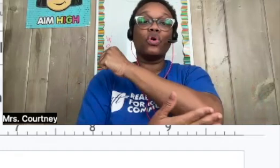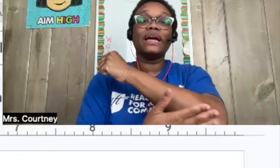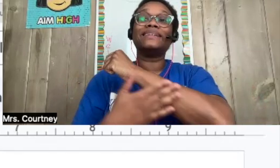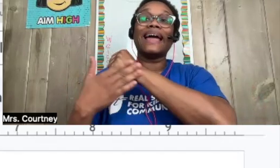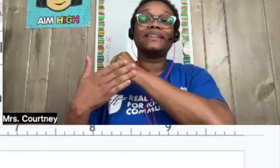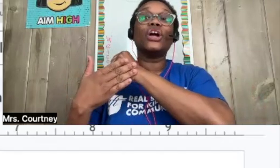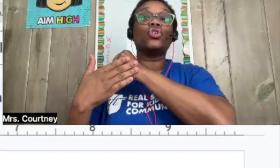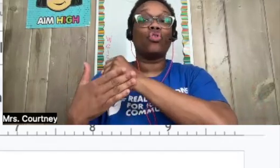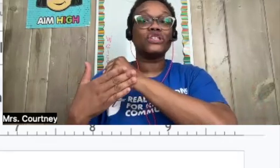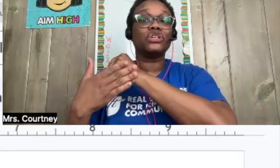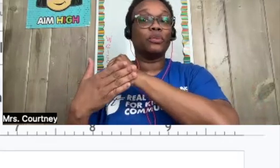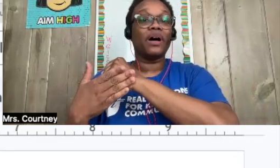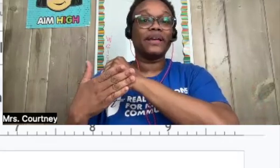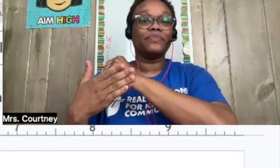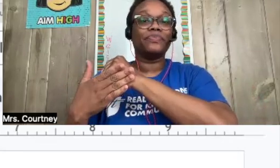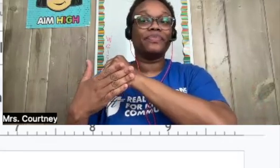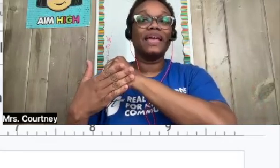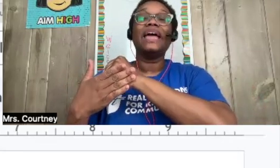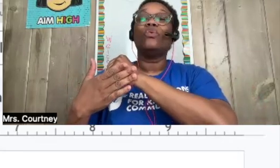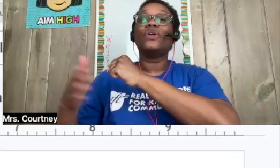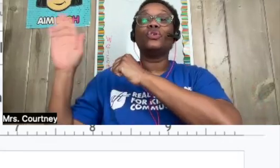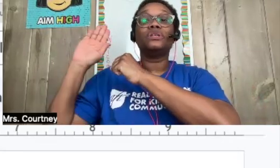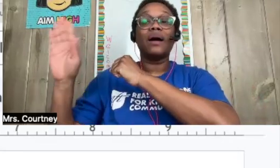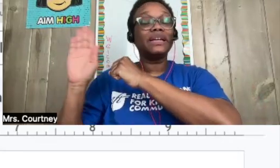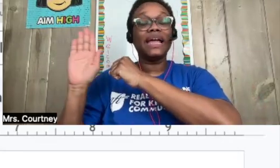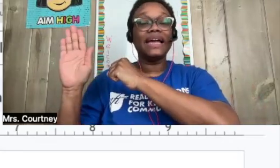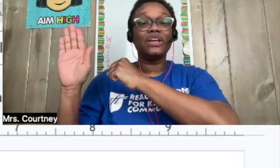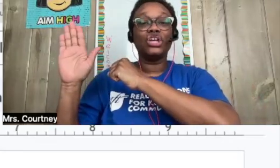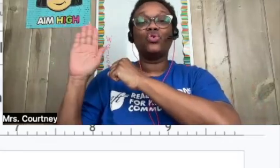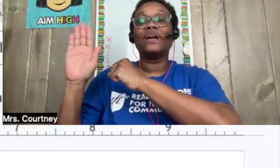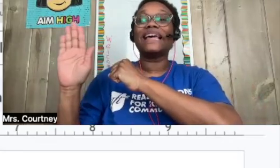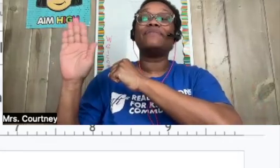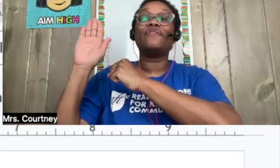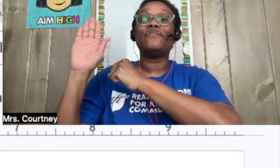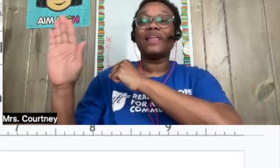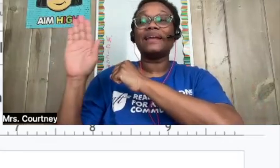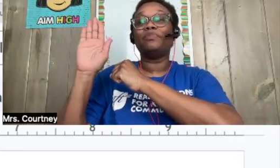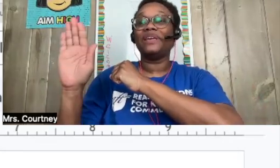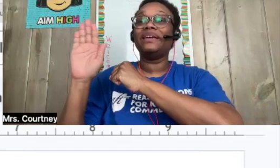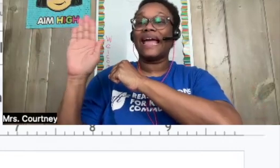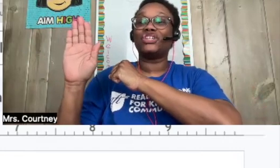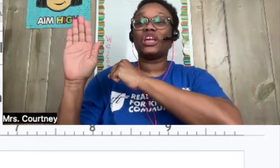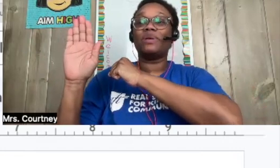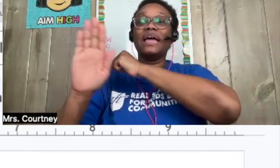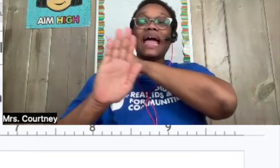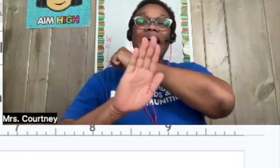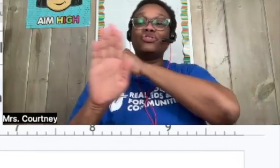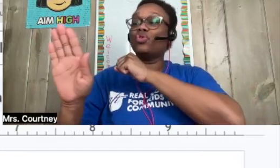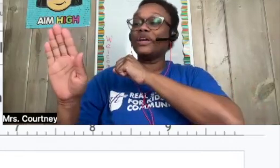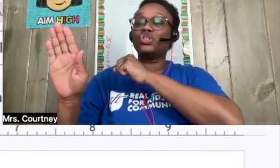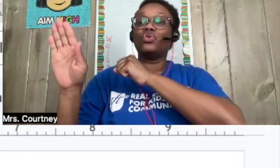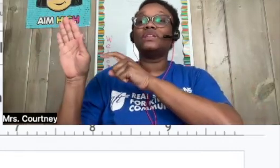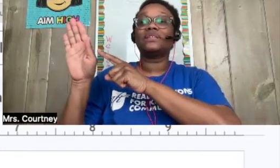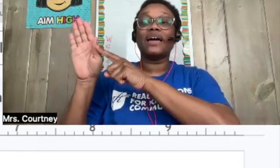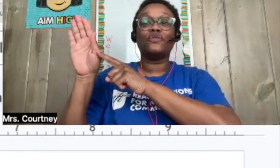arm going diagonally across your body. With your dominant hand, you're going to have a flat B hand shape. And you're